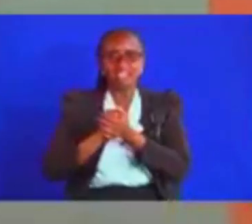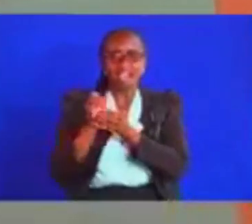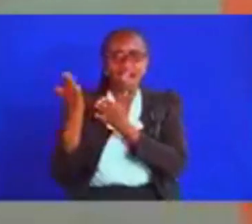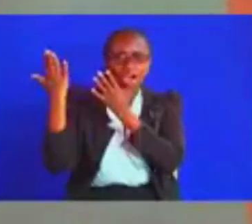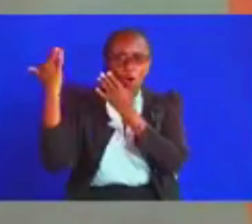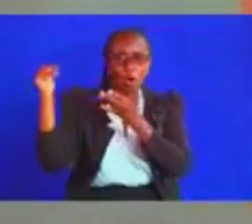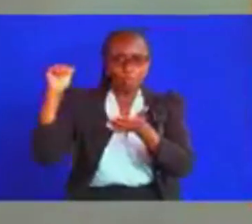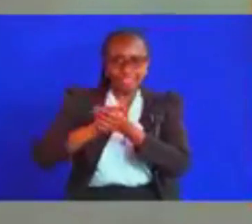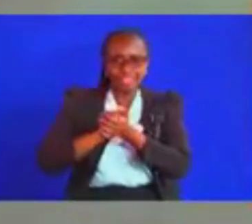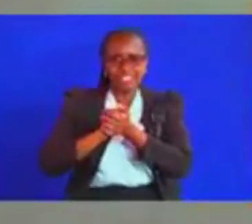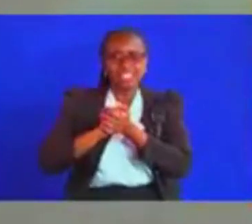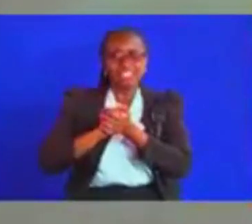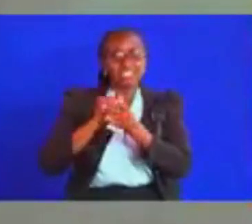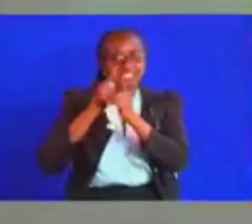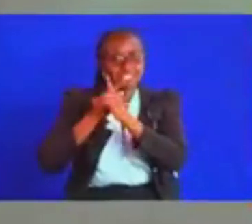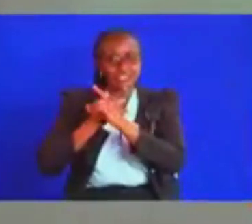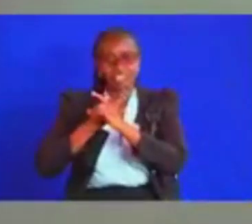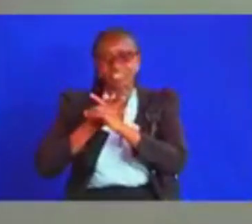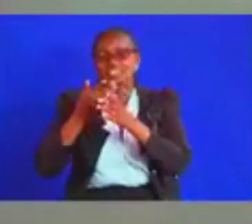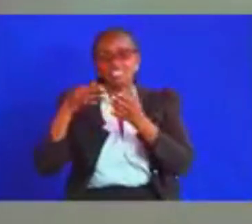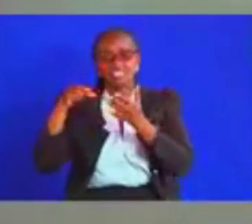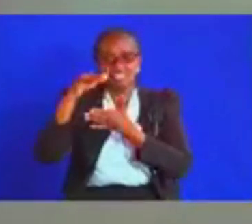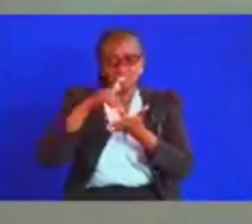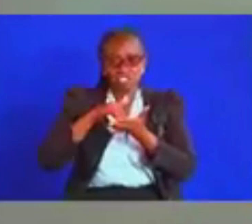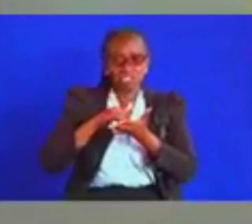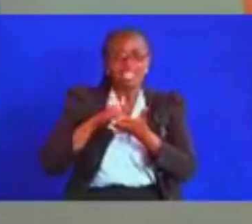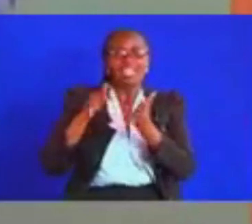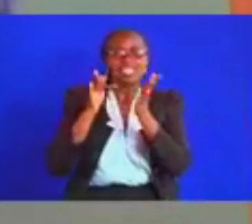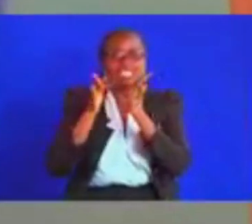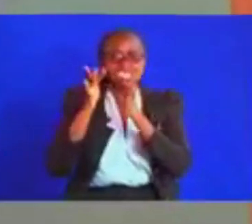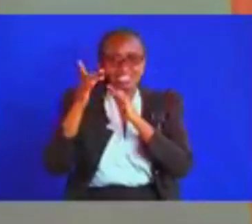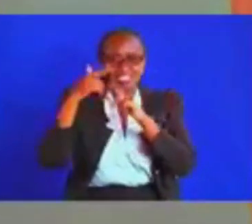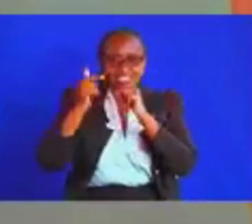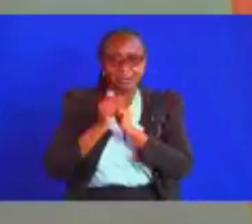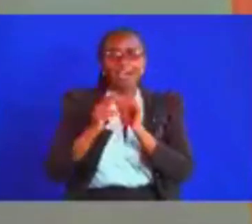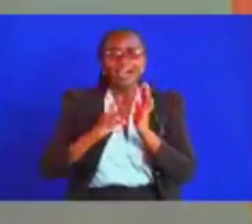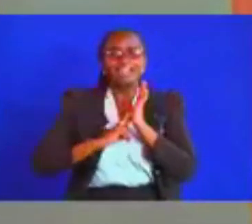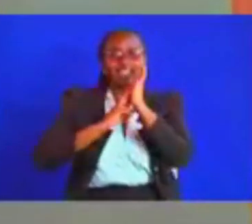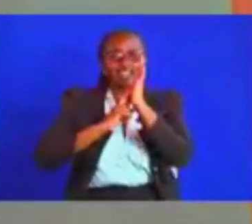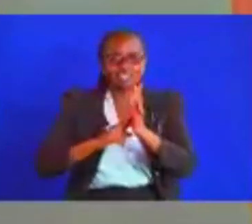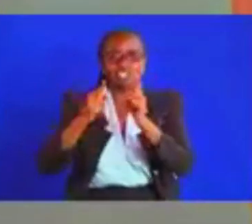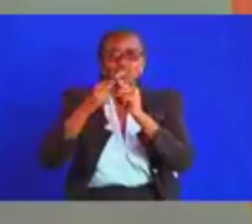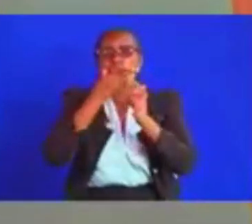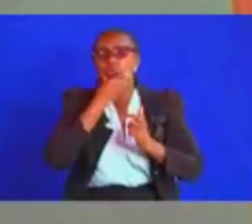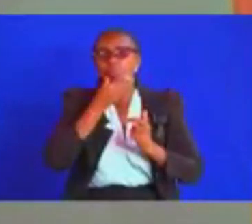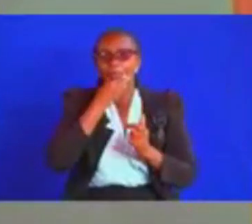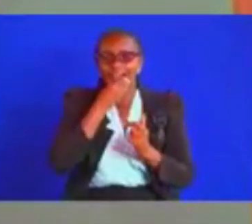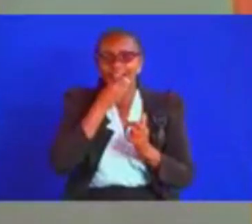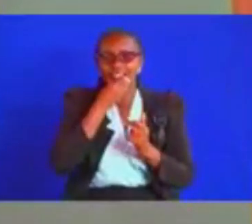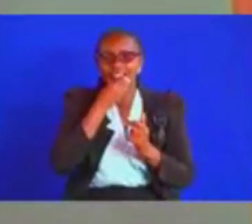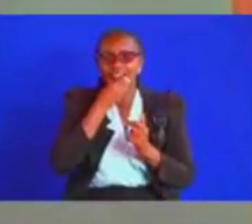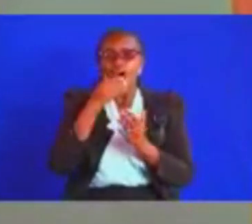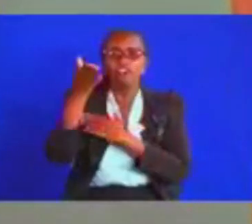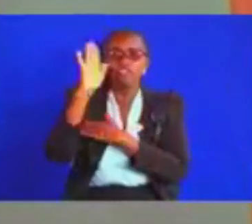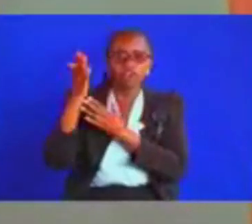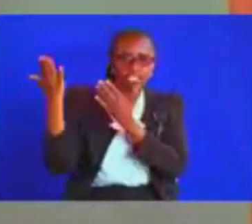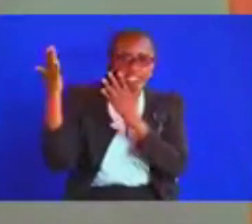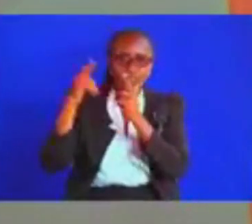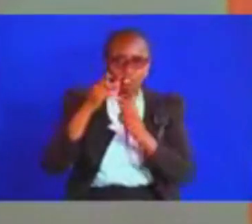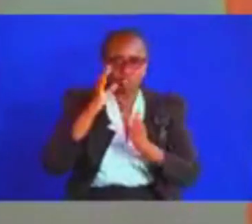the subsequent sessions, is that he came as a revelation to man of God's expectation of